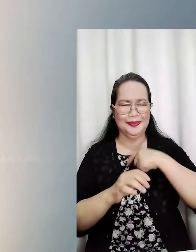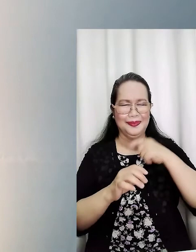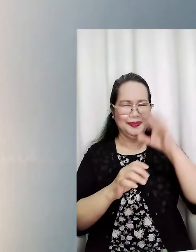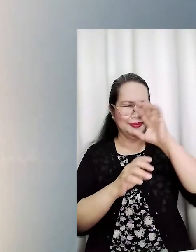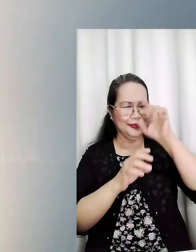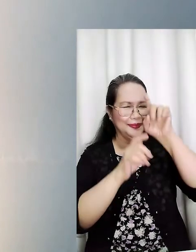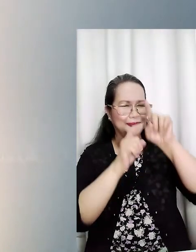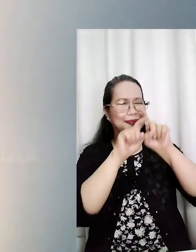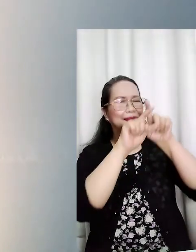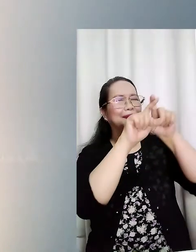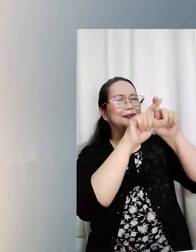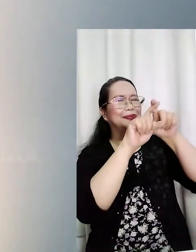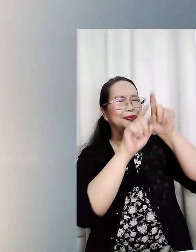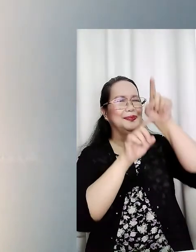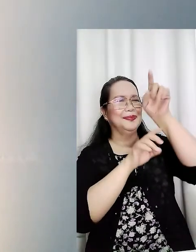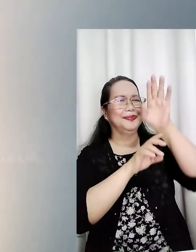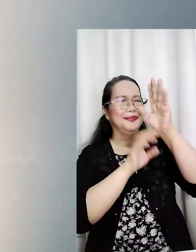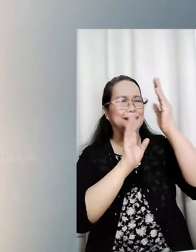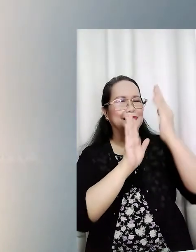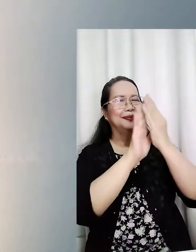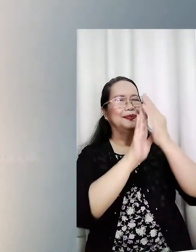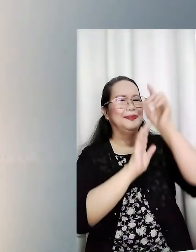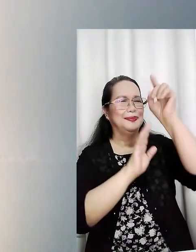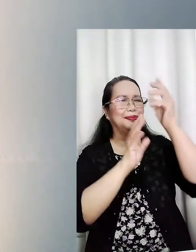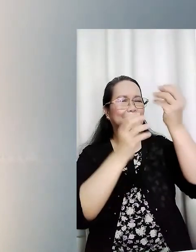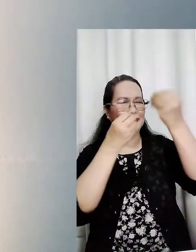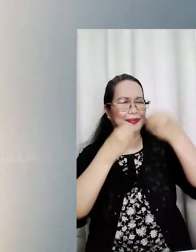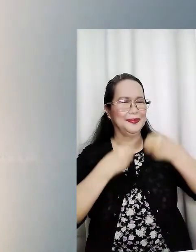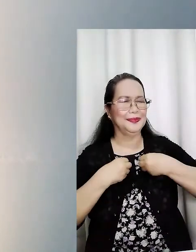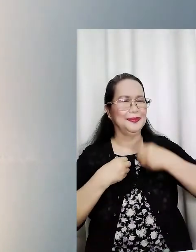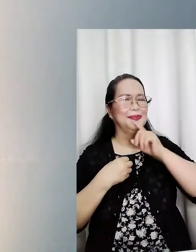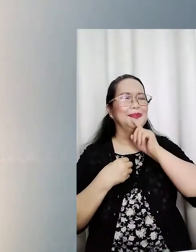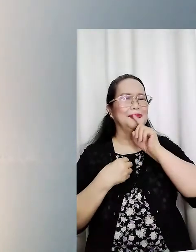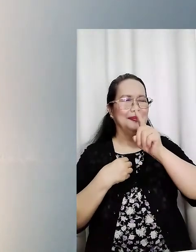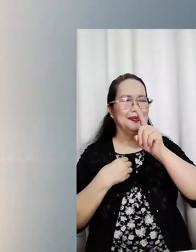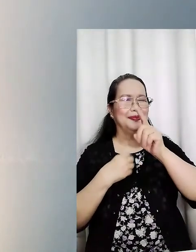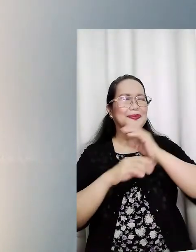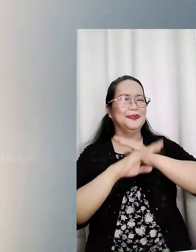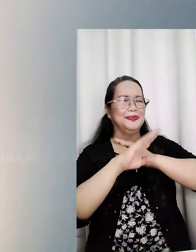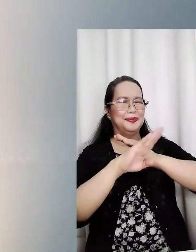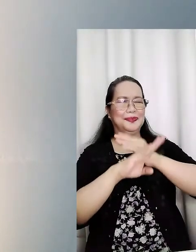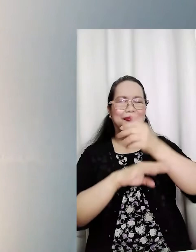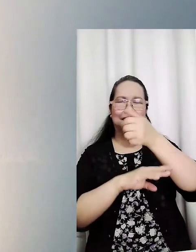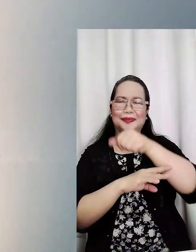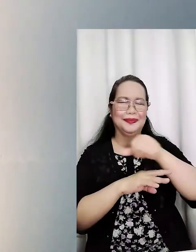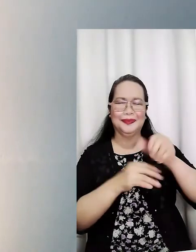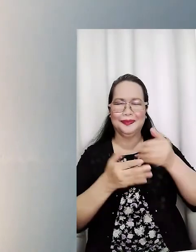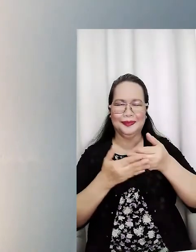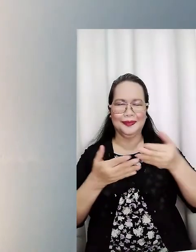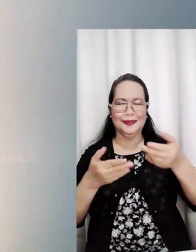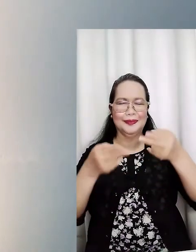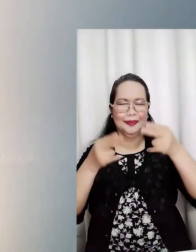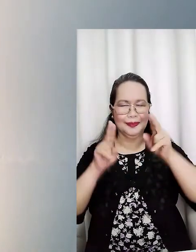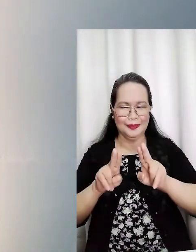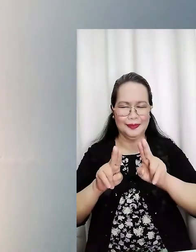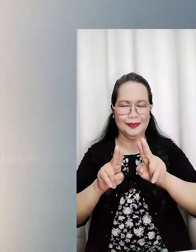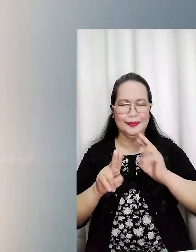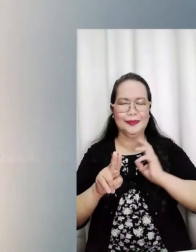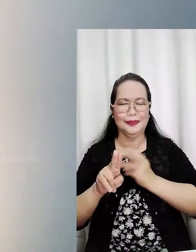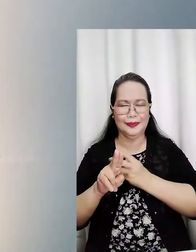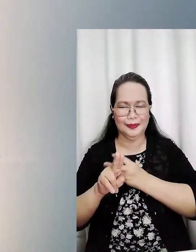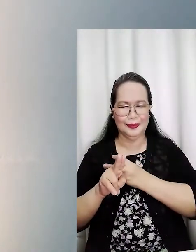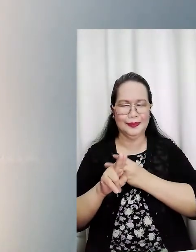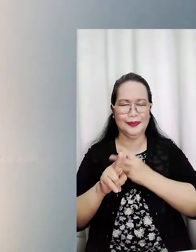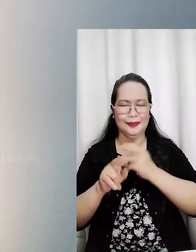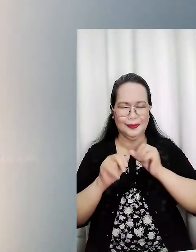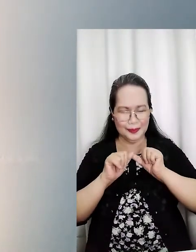we will seek refuge in your presence at kayo, Panginoon, ang siya magbibigay sa amin ng tunay na protection sa anumang mga bagay. But we